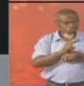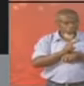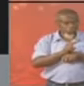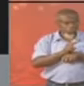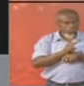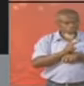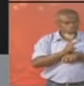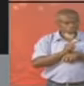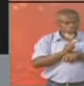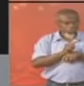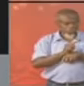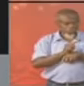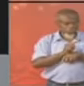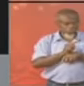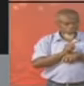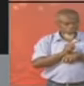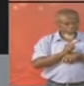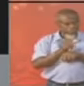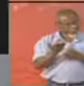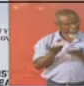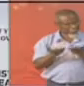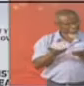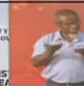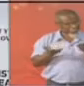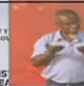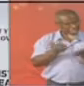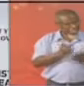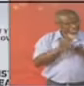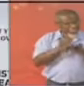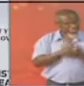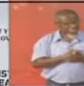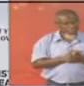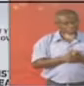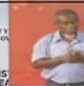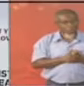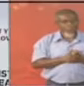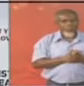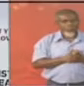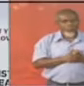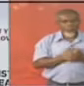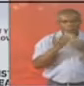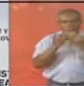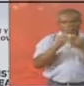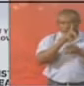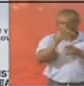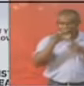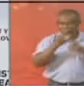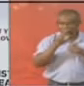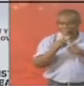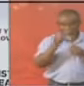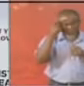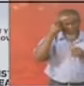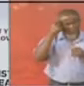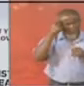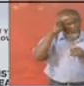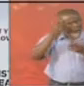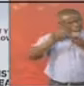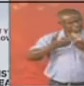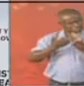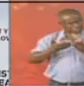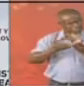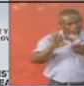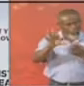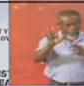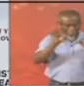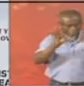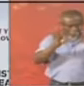case. Thank you. Hi, thank you for your question. I think when it comes to the selection